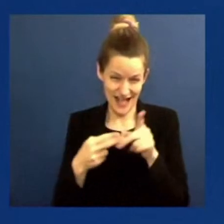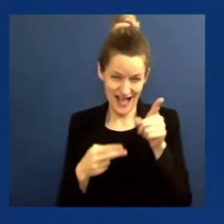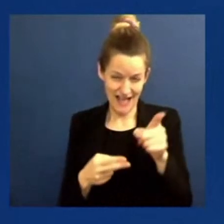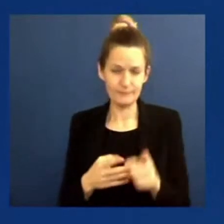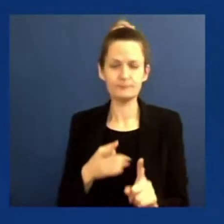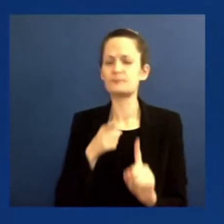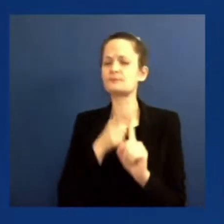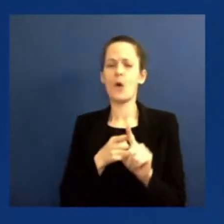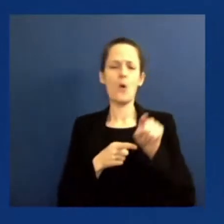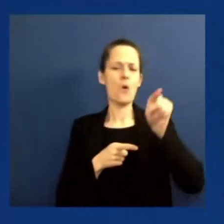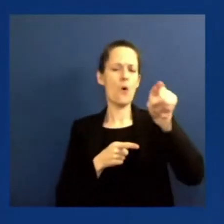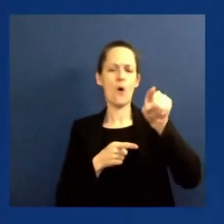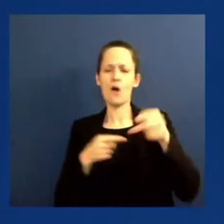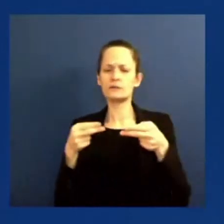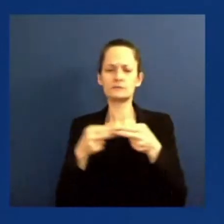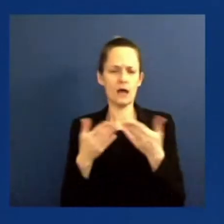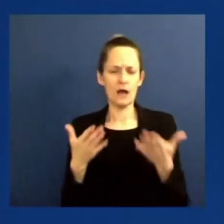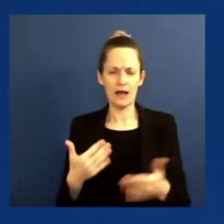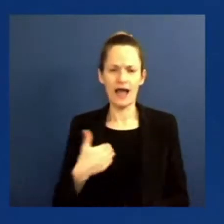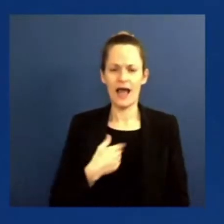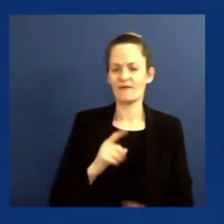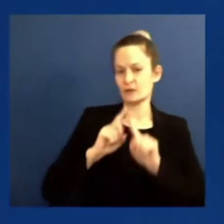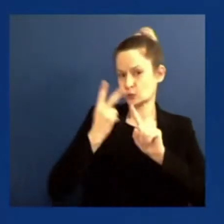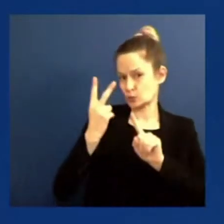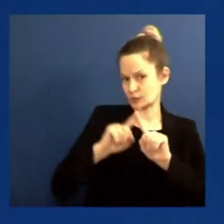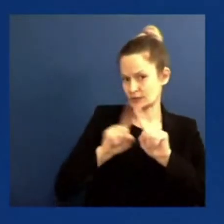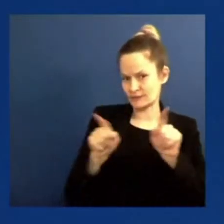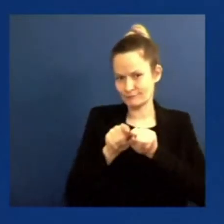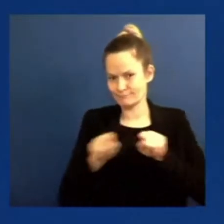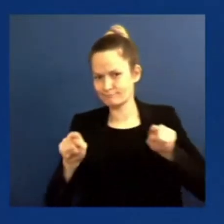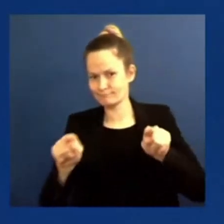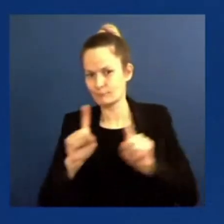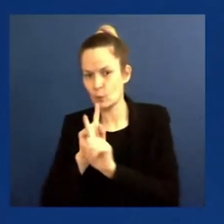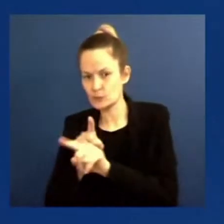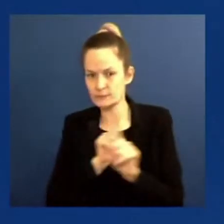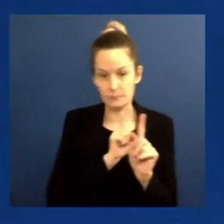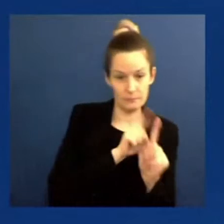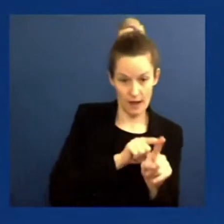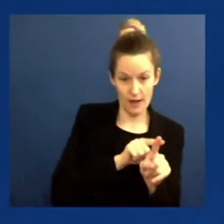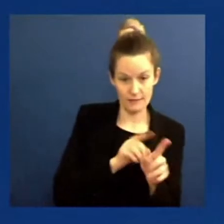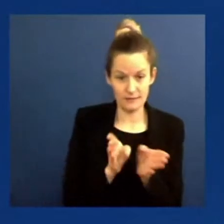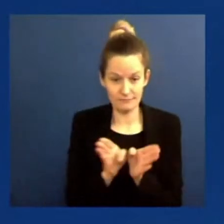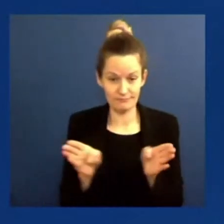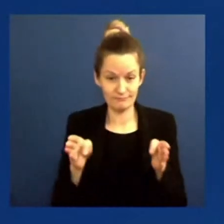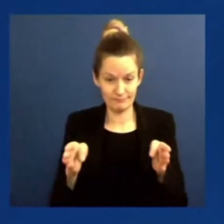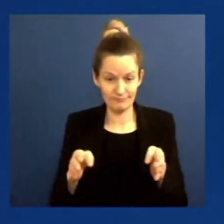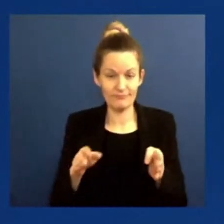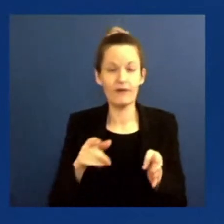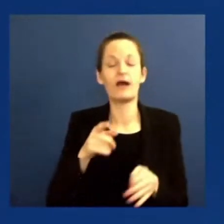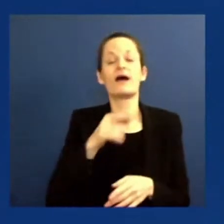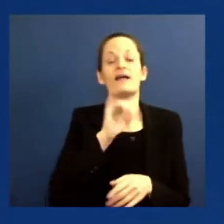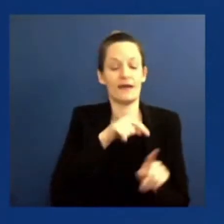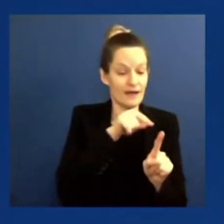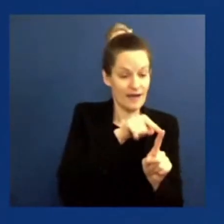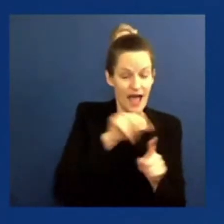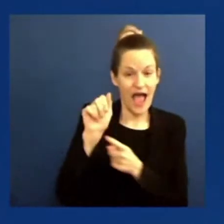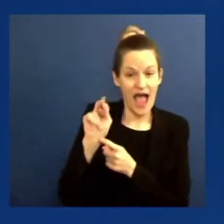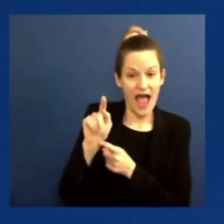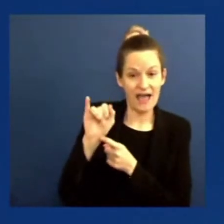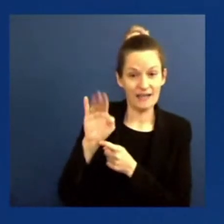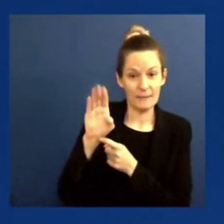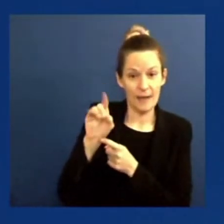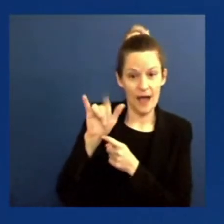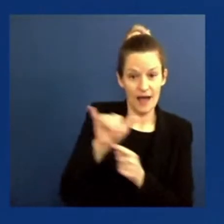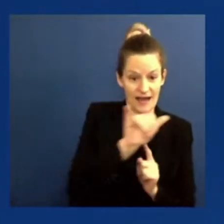of the response. The B cell limb, which provides the antibodies that we measure when we show you neutralizing